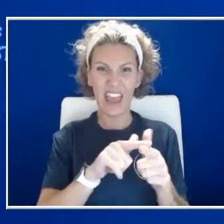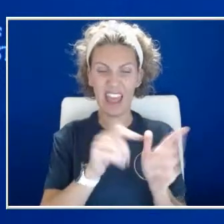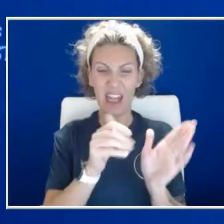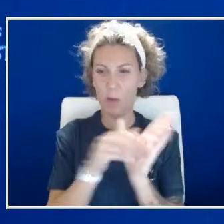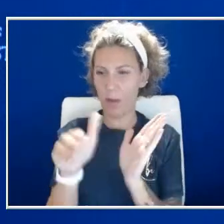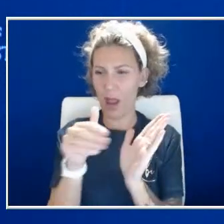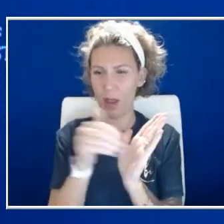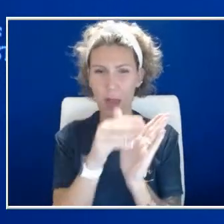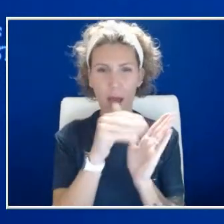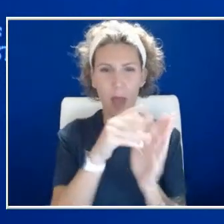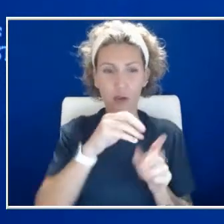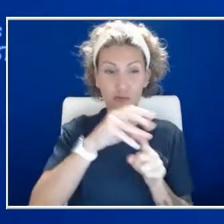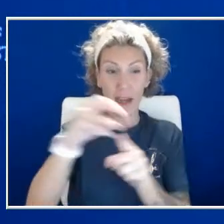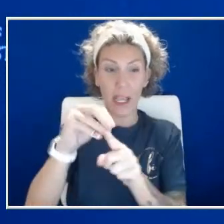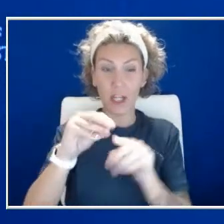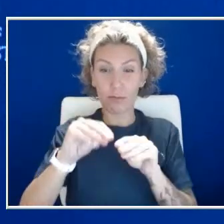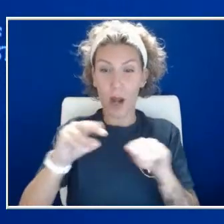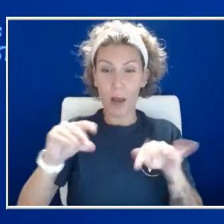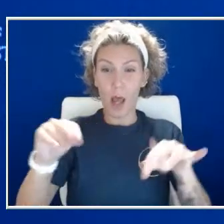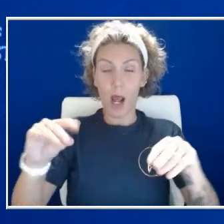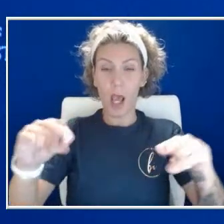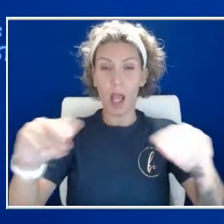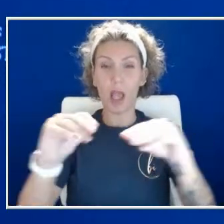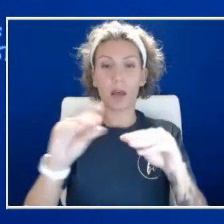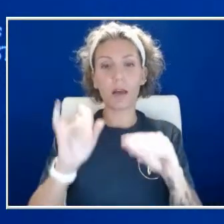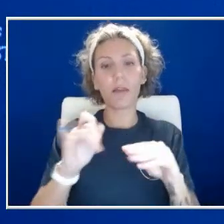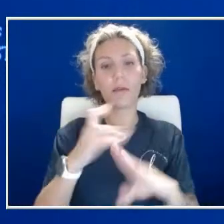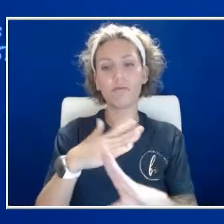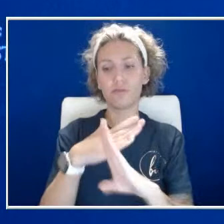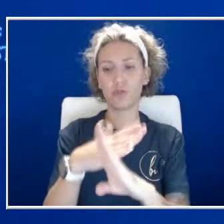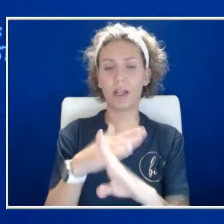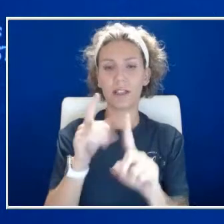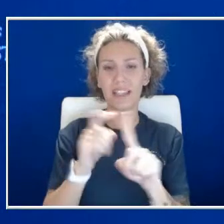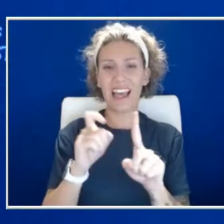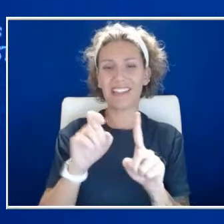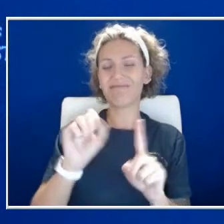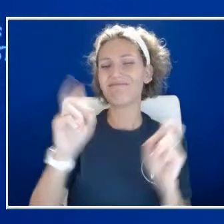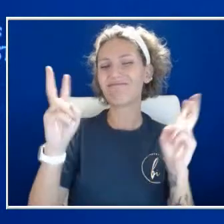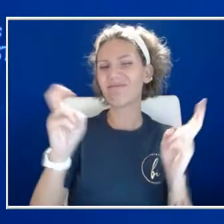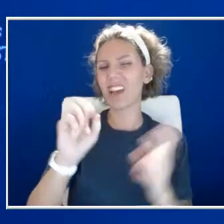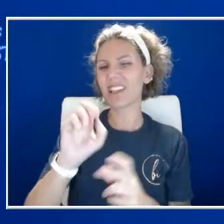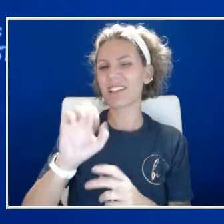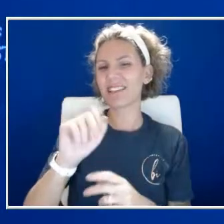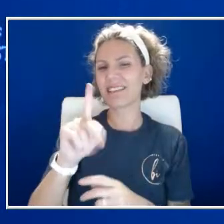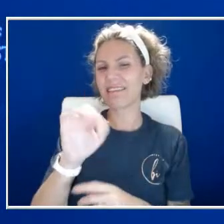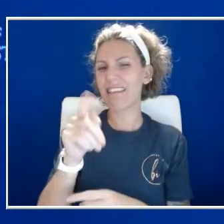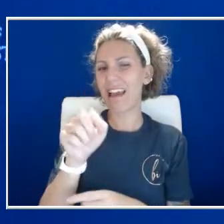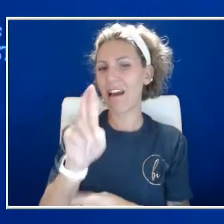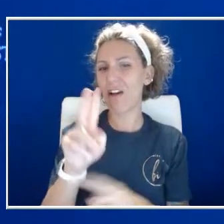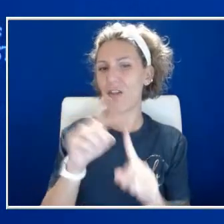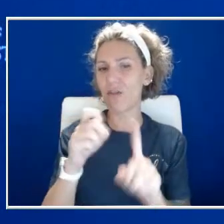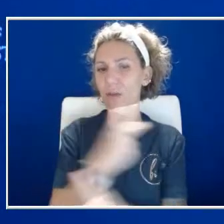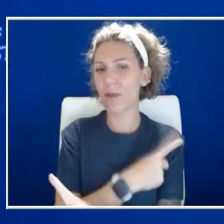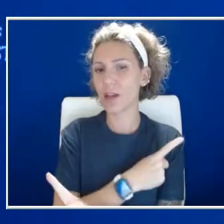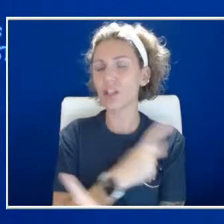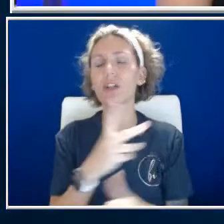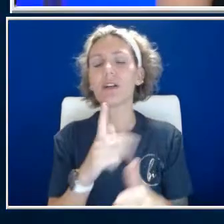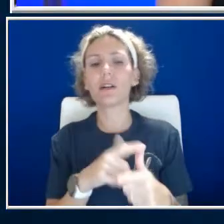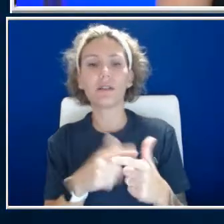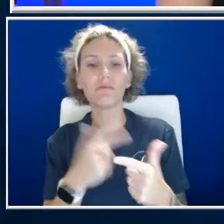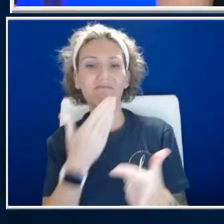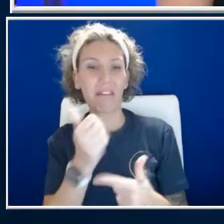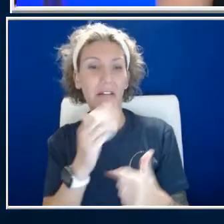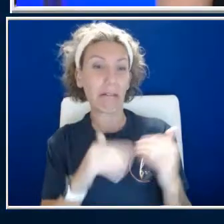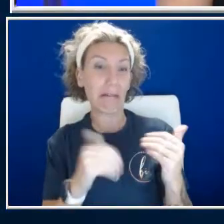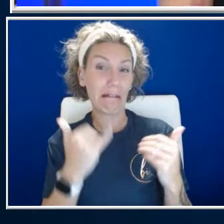that shielding helps protect the scatter from the patient, and really it protects everyone in the room much better than if we were just wearing lead.